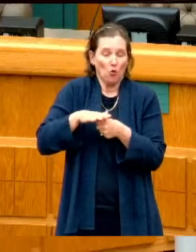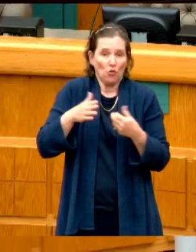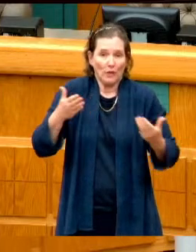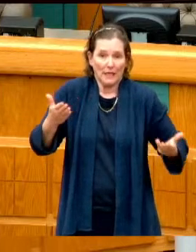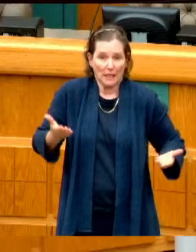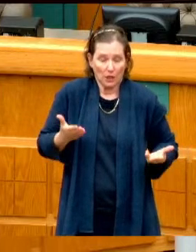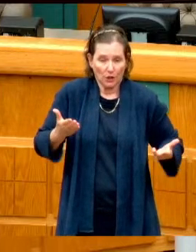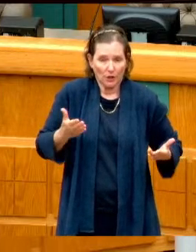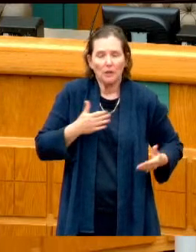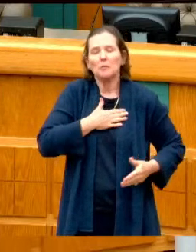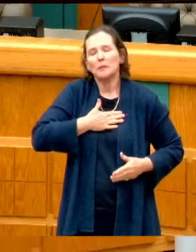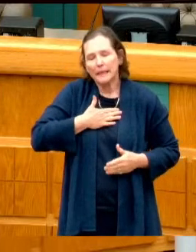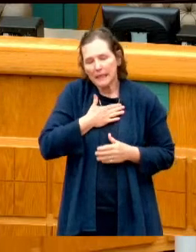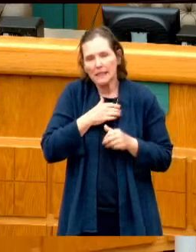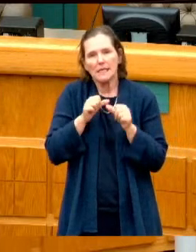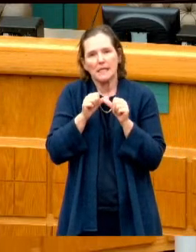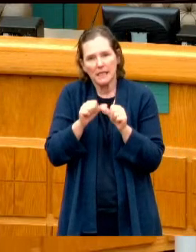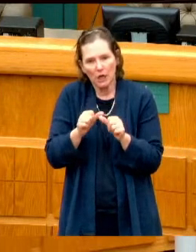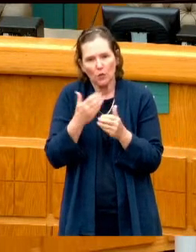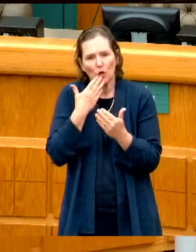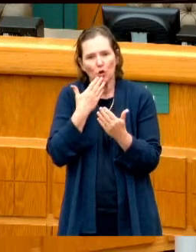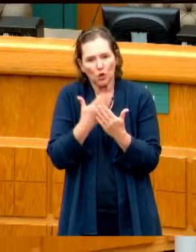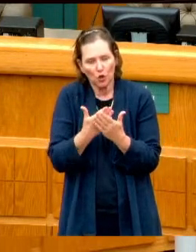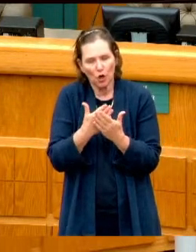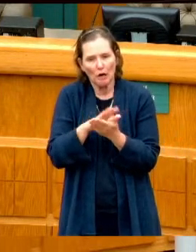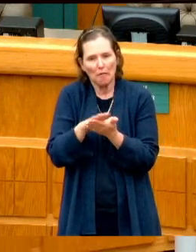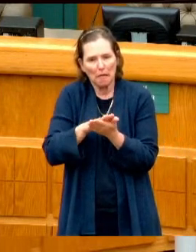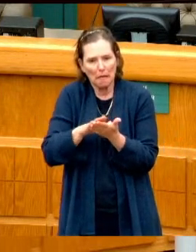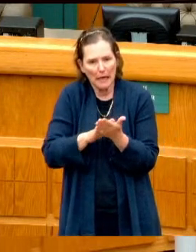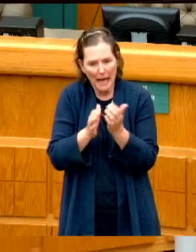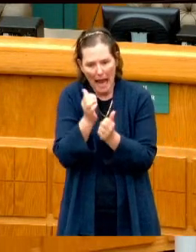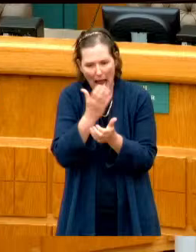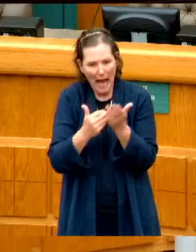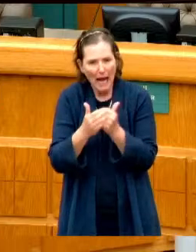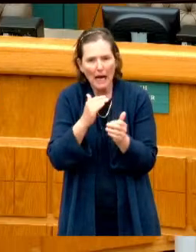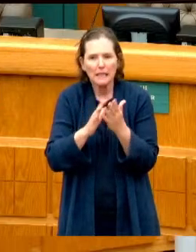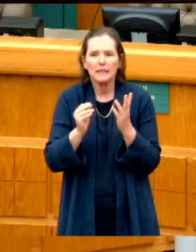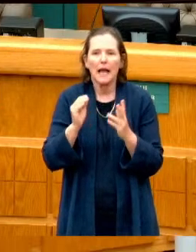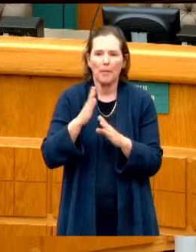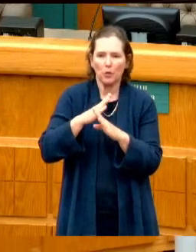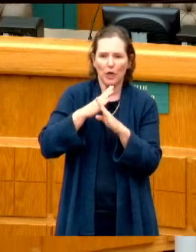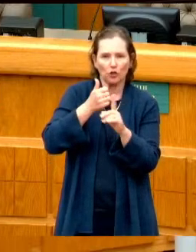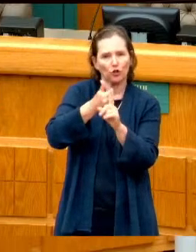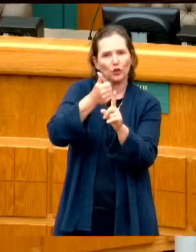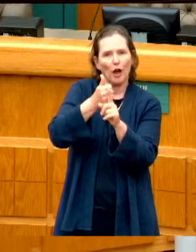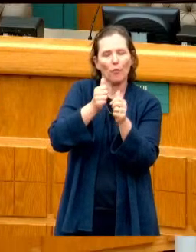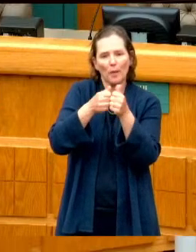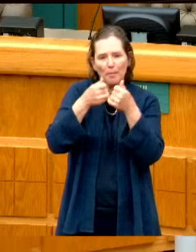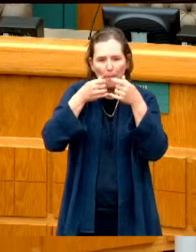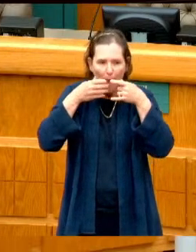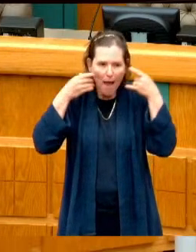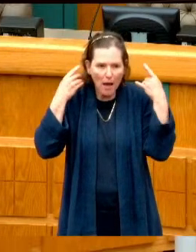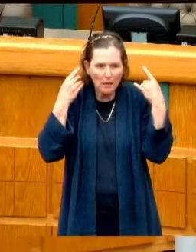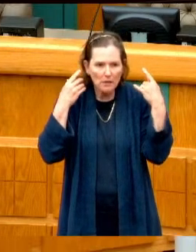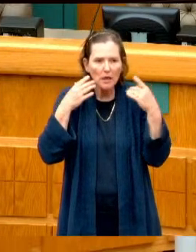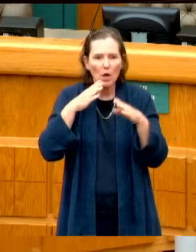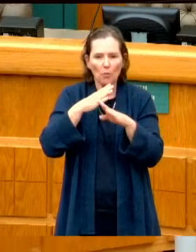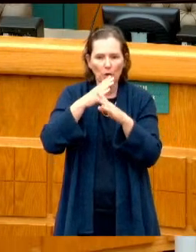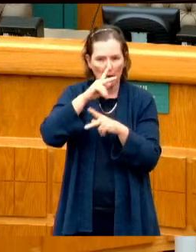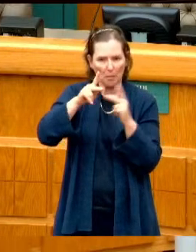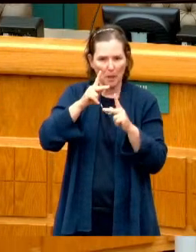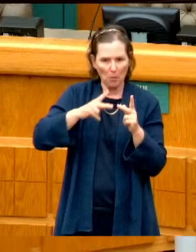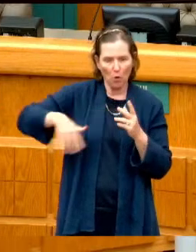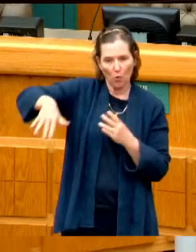continue practicing good hygiene to protect yourself and those around you. So the 3 W's we